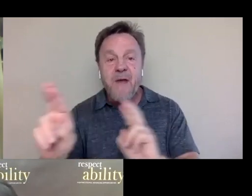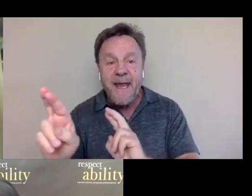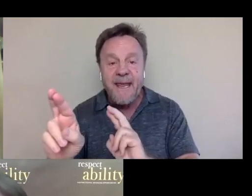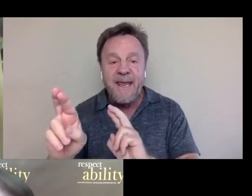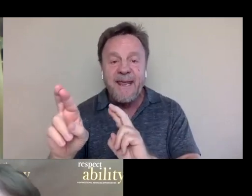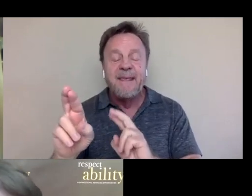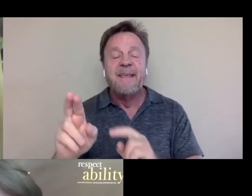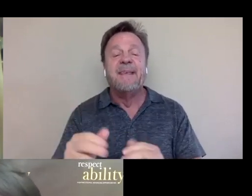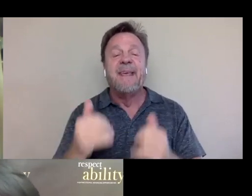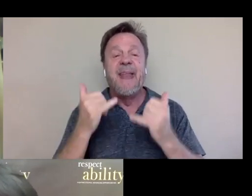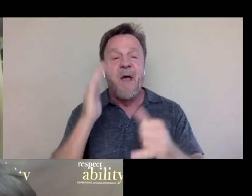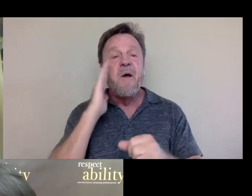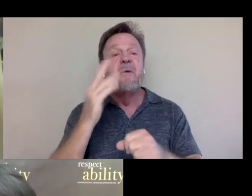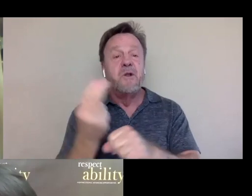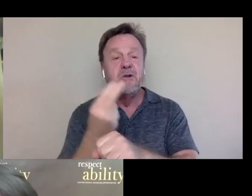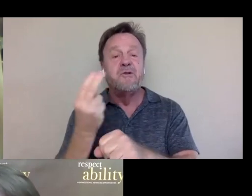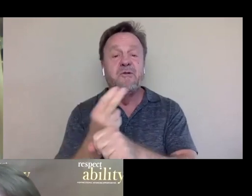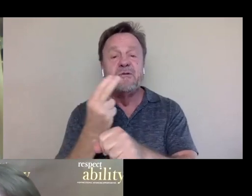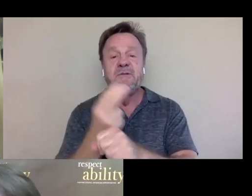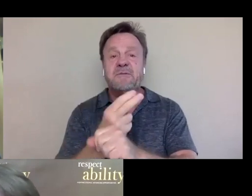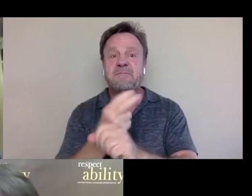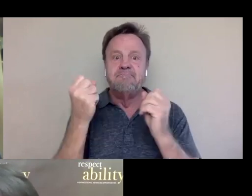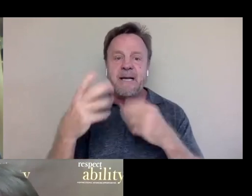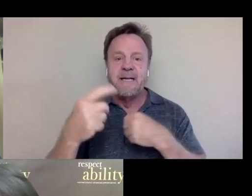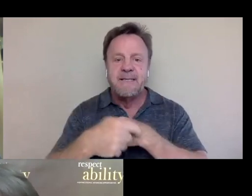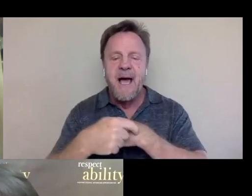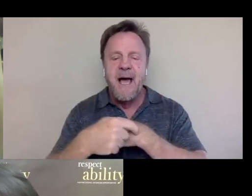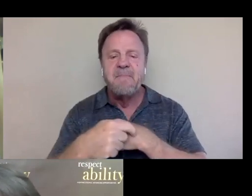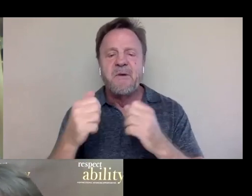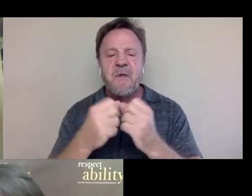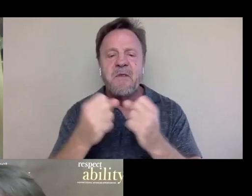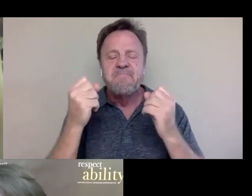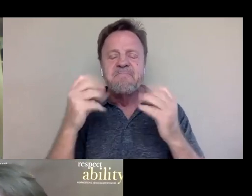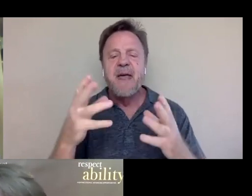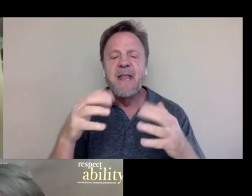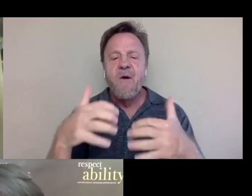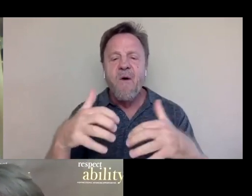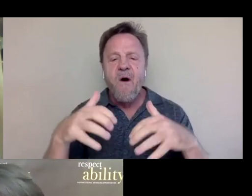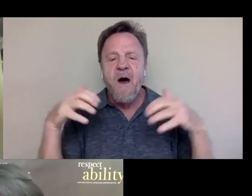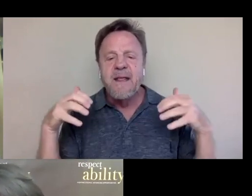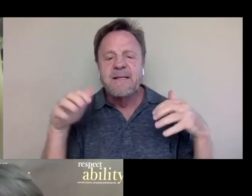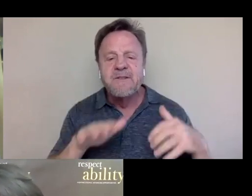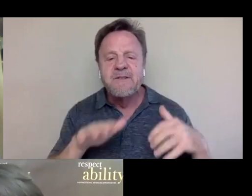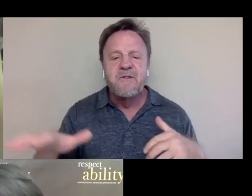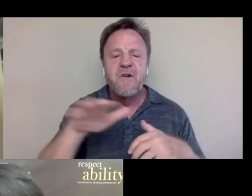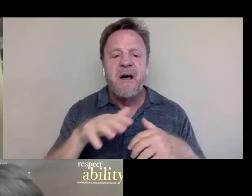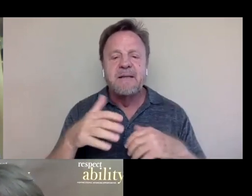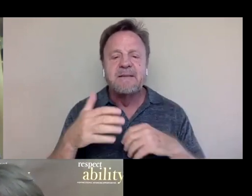will now use multiple times with many other audiences across the country.